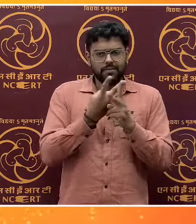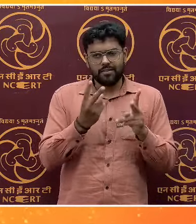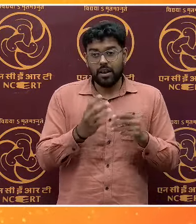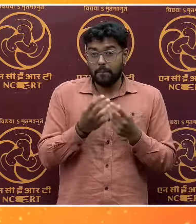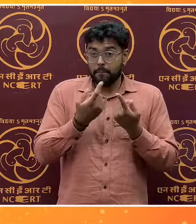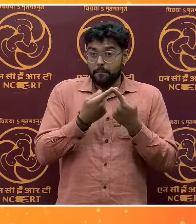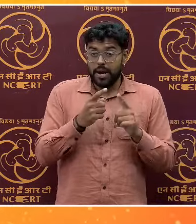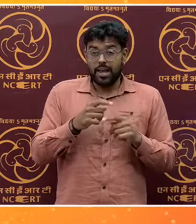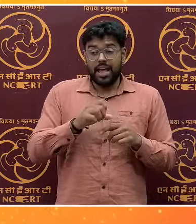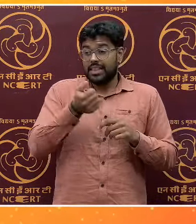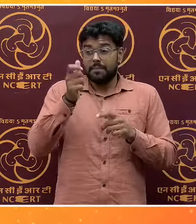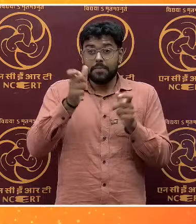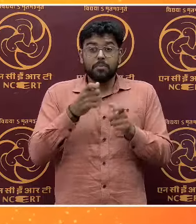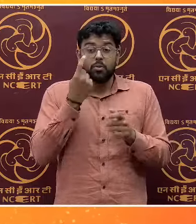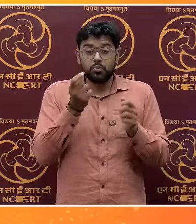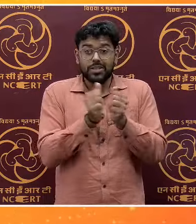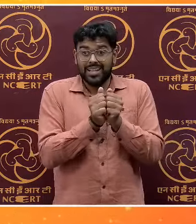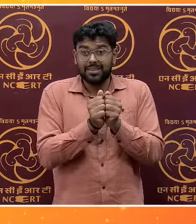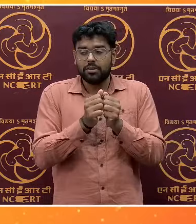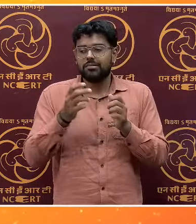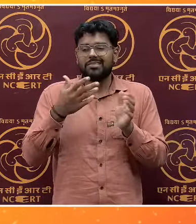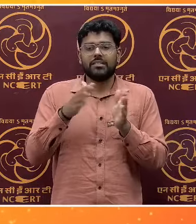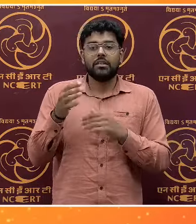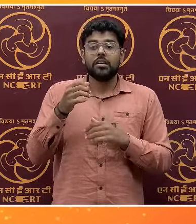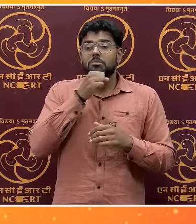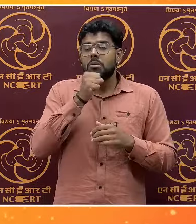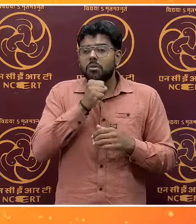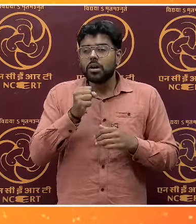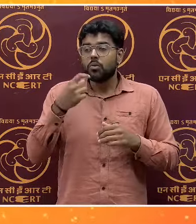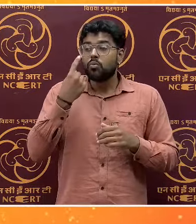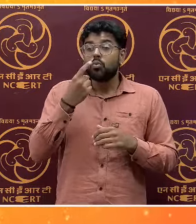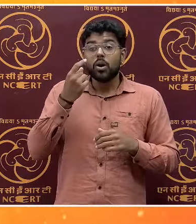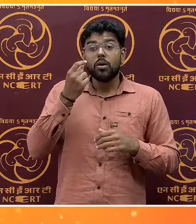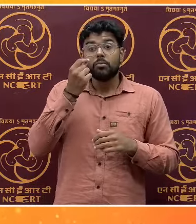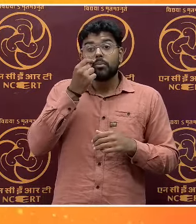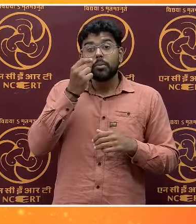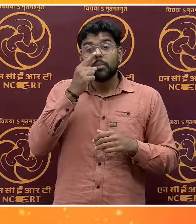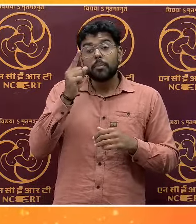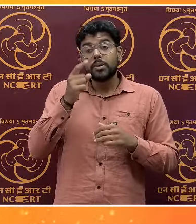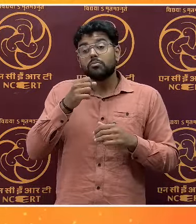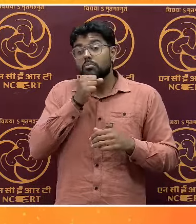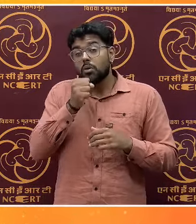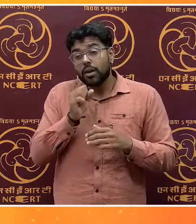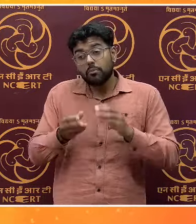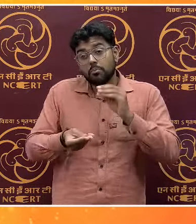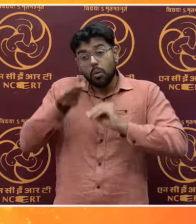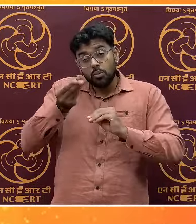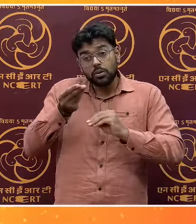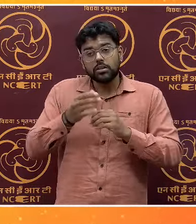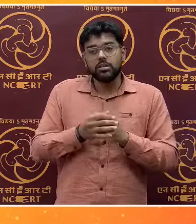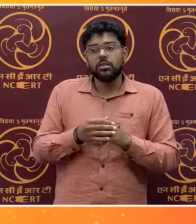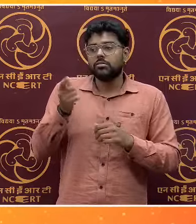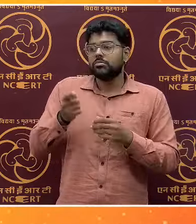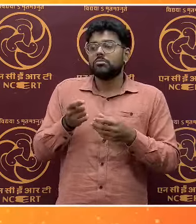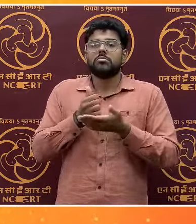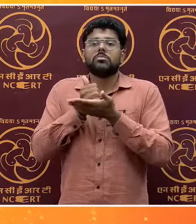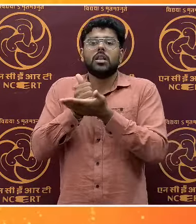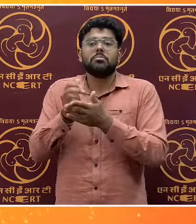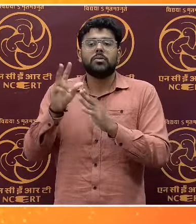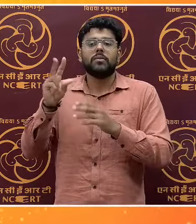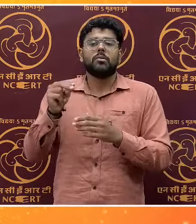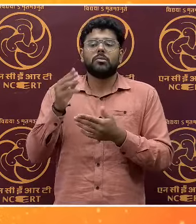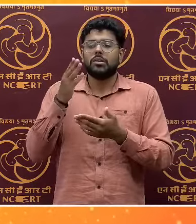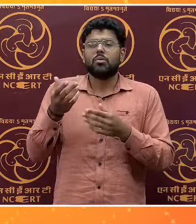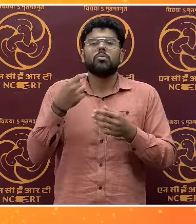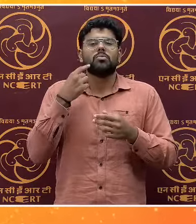we don't care about the person who is older than our parents, sitting next to them, needs some or water needs or a seat in a needs a metro